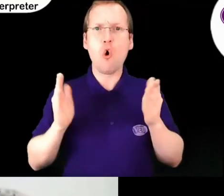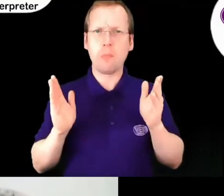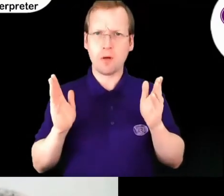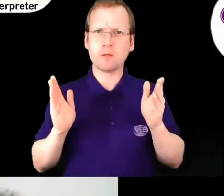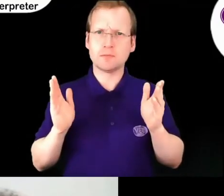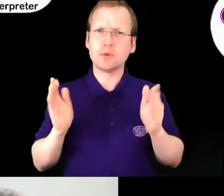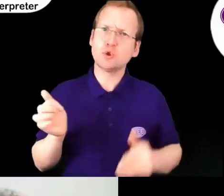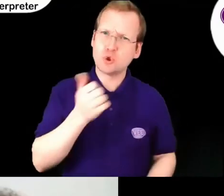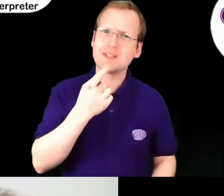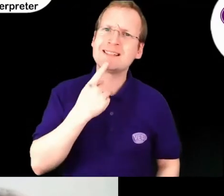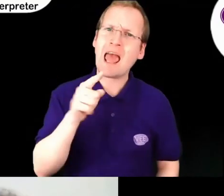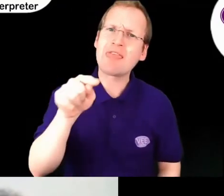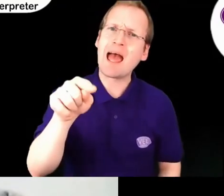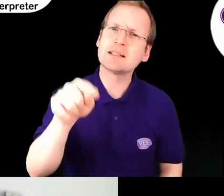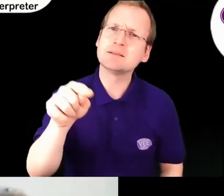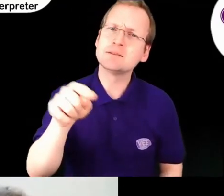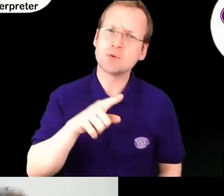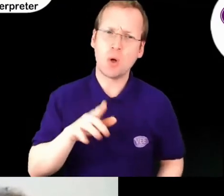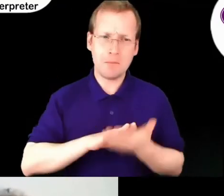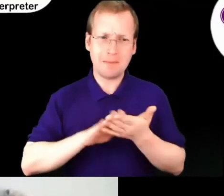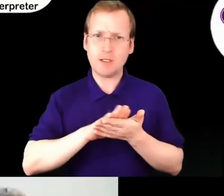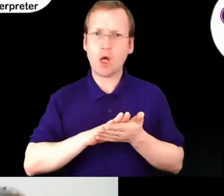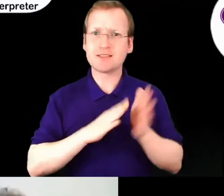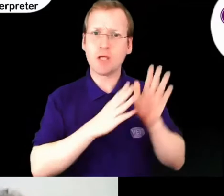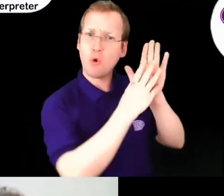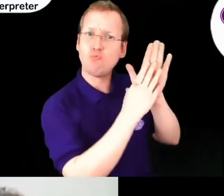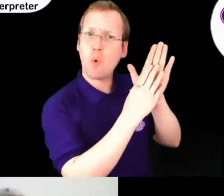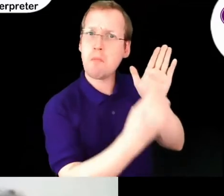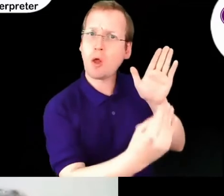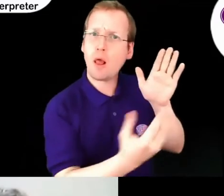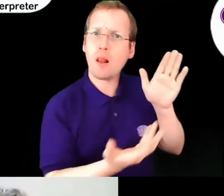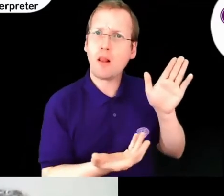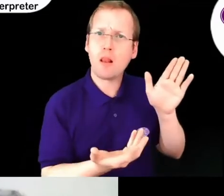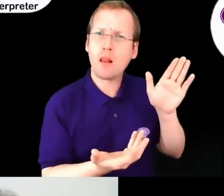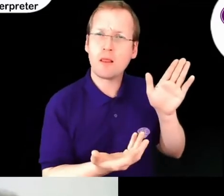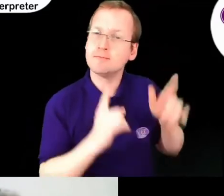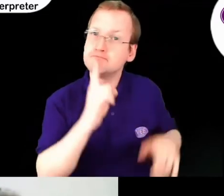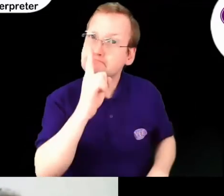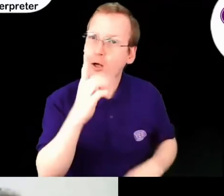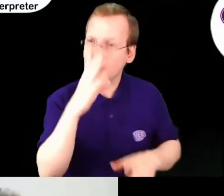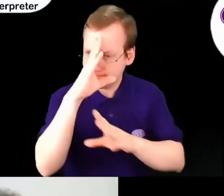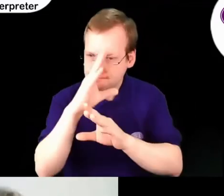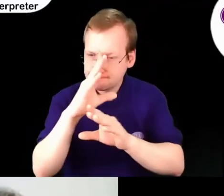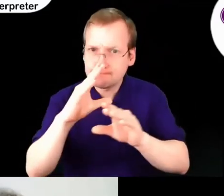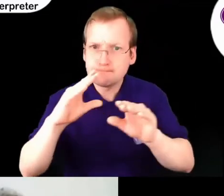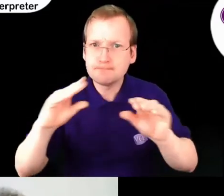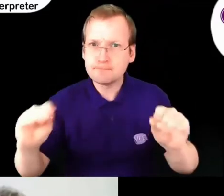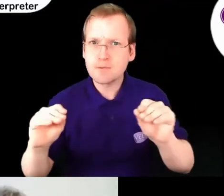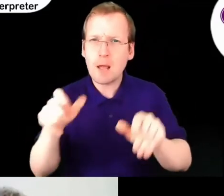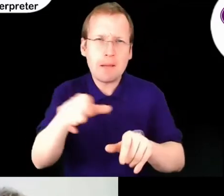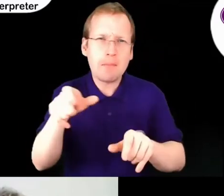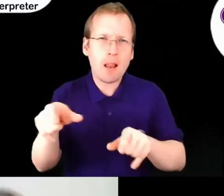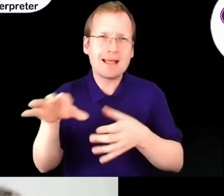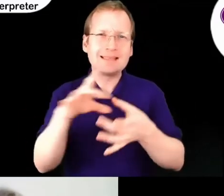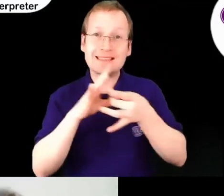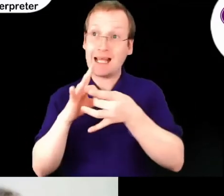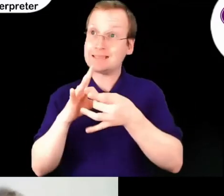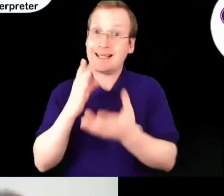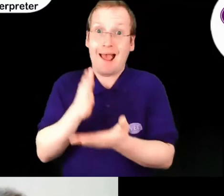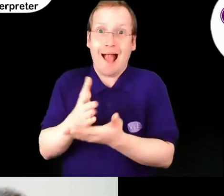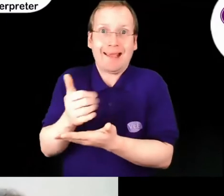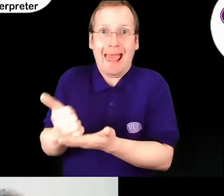that. So that, no, not as role models, but just to let people know that folk functioning in society are gay, even